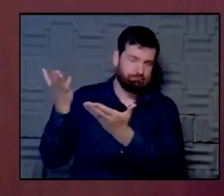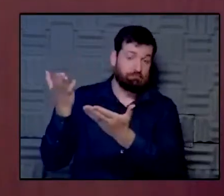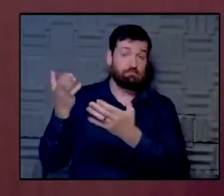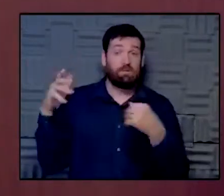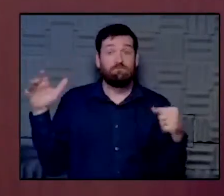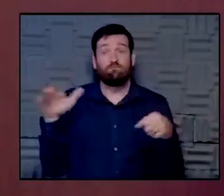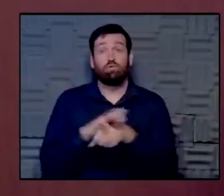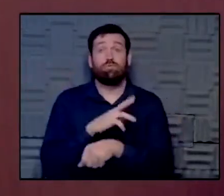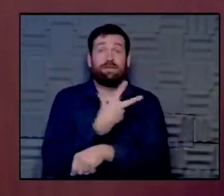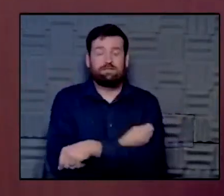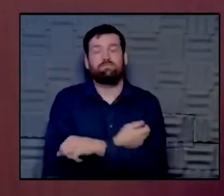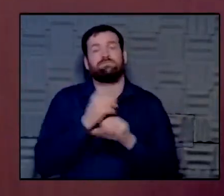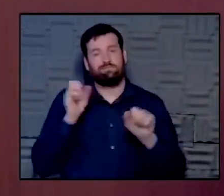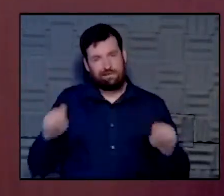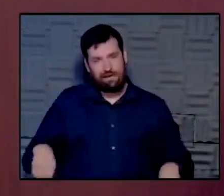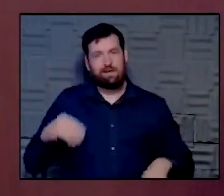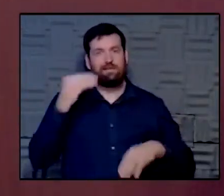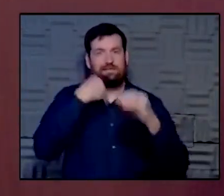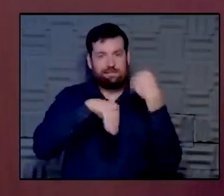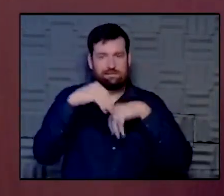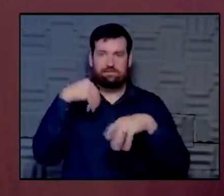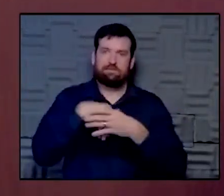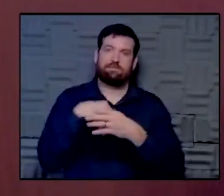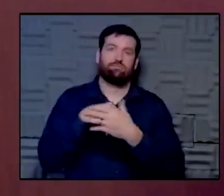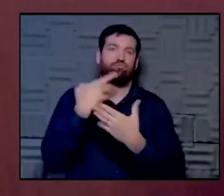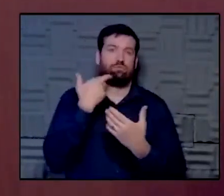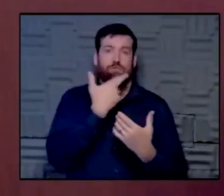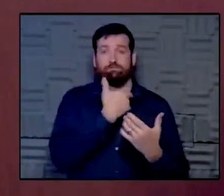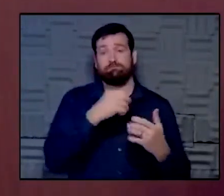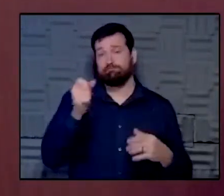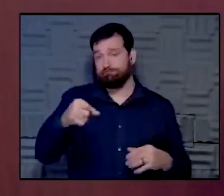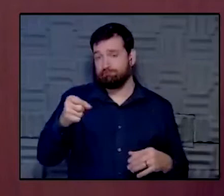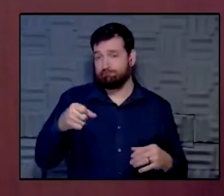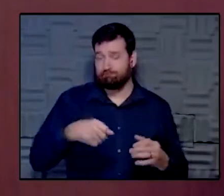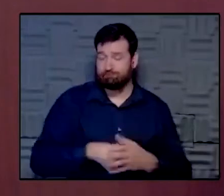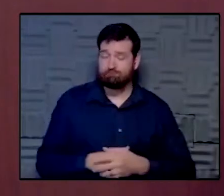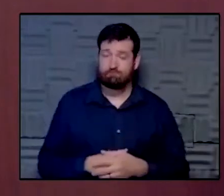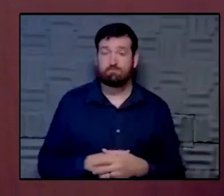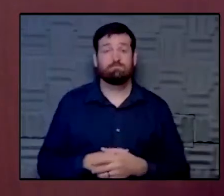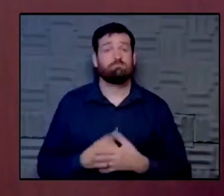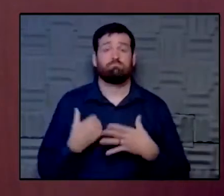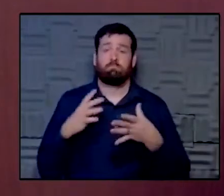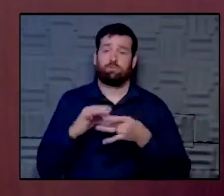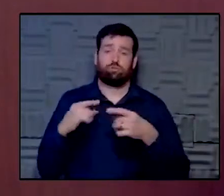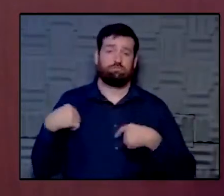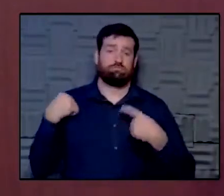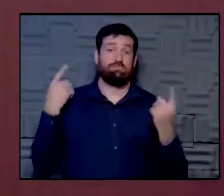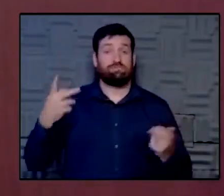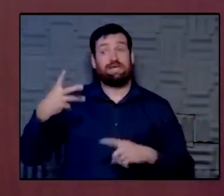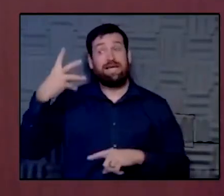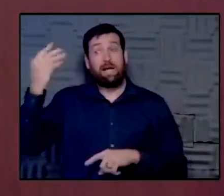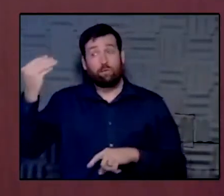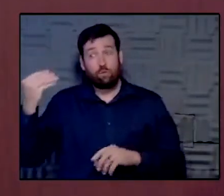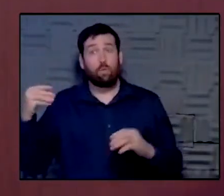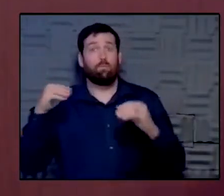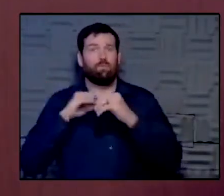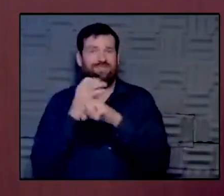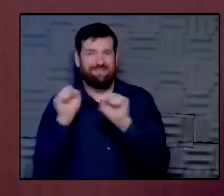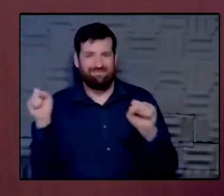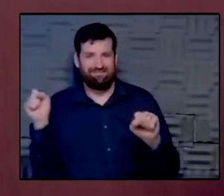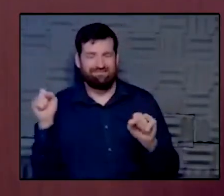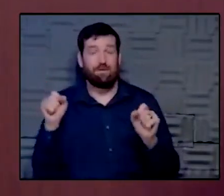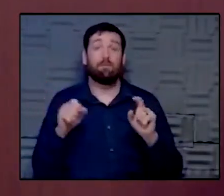vaccinated, you can eat indoors. I think it goes back to what we've been saying all along. outdoors probably more safe than Yeah.